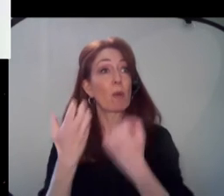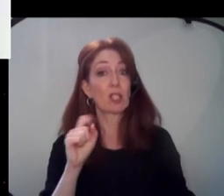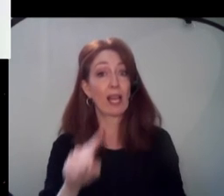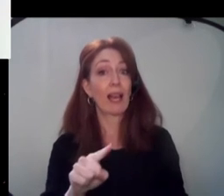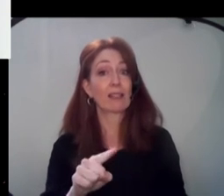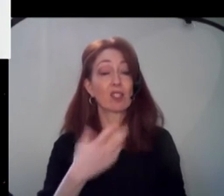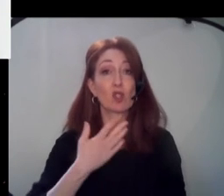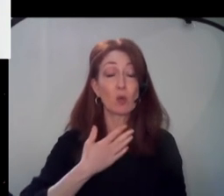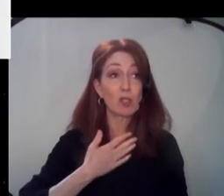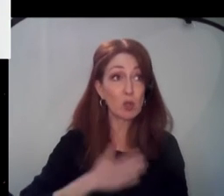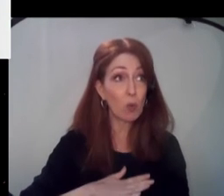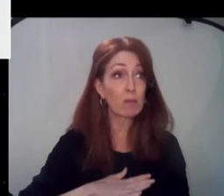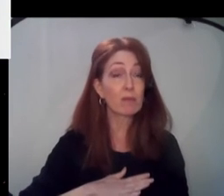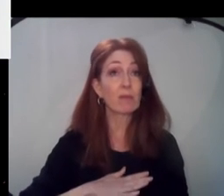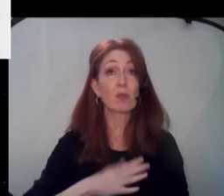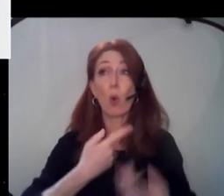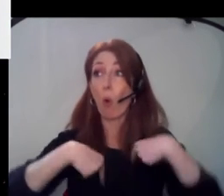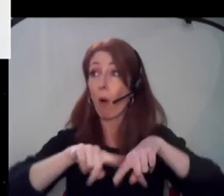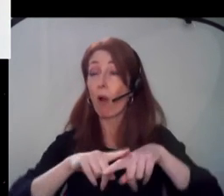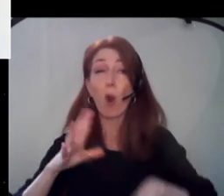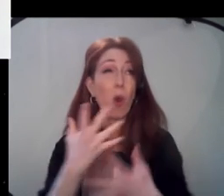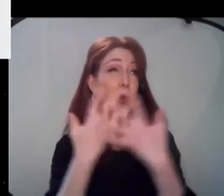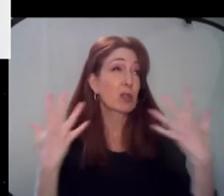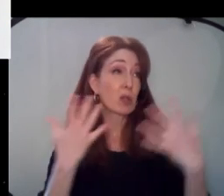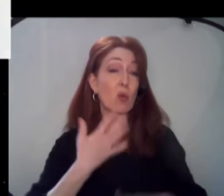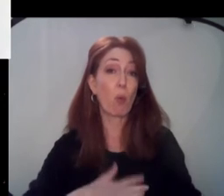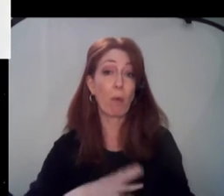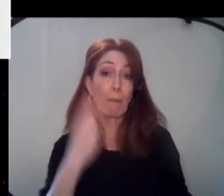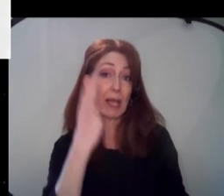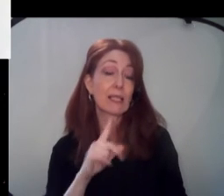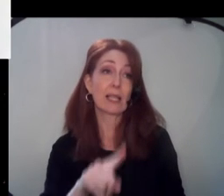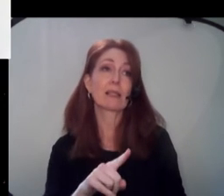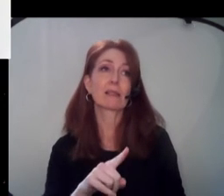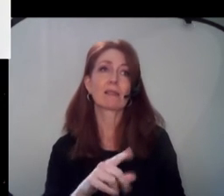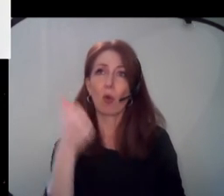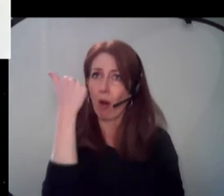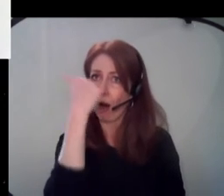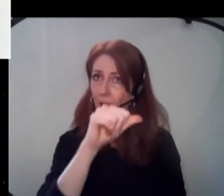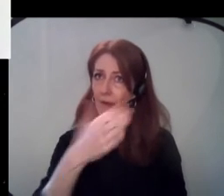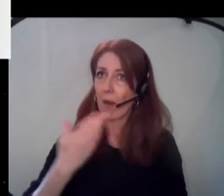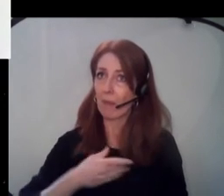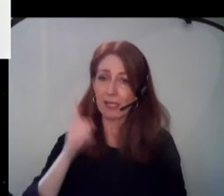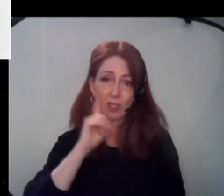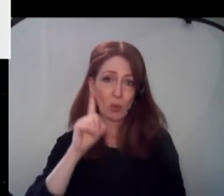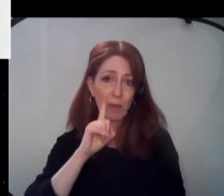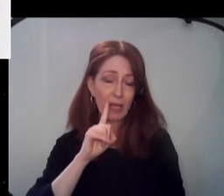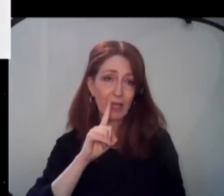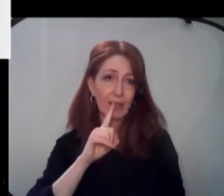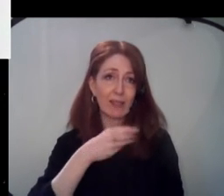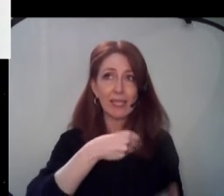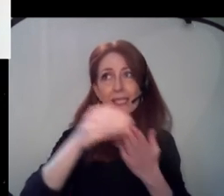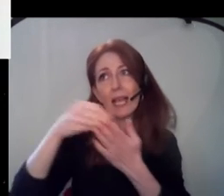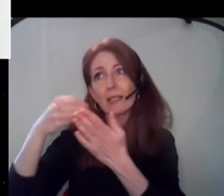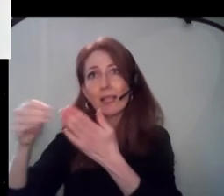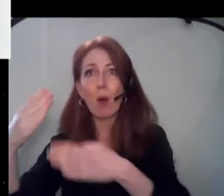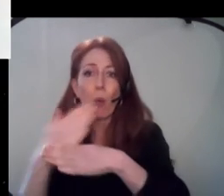supply, and she's very, very shrewd businesswoman. You know, marketing her work, sending work out, and she complains